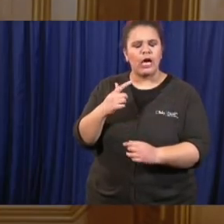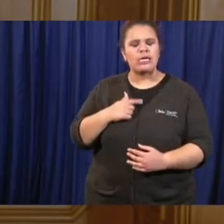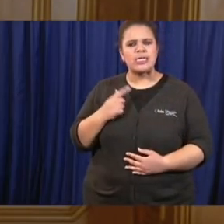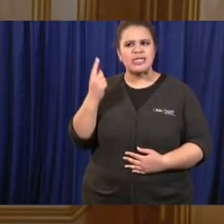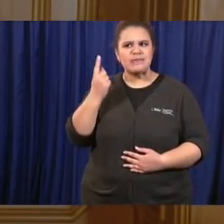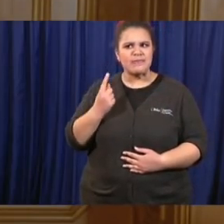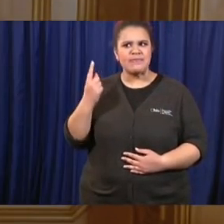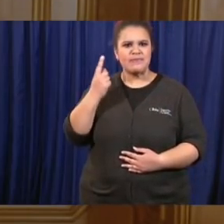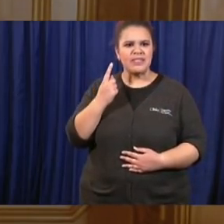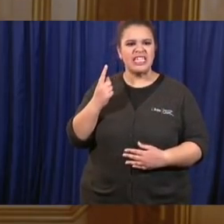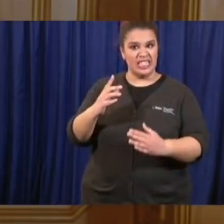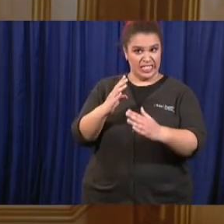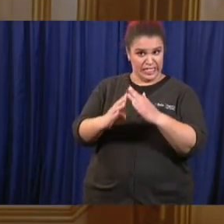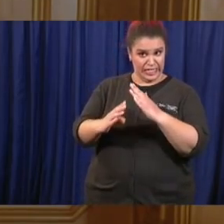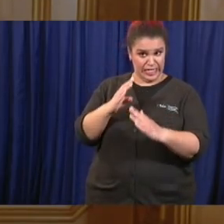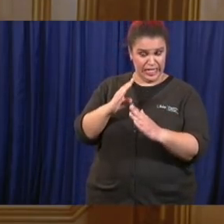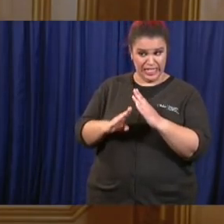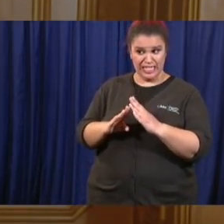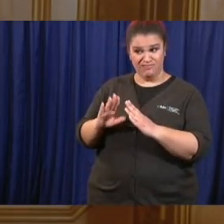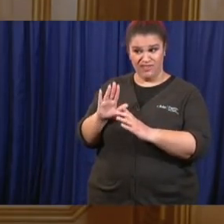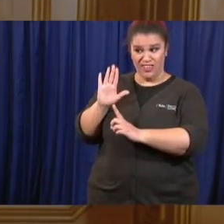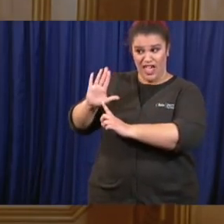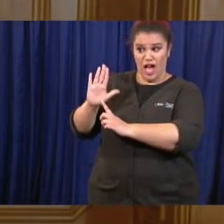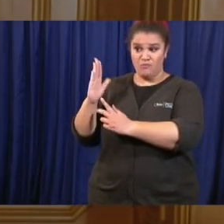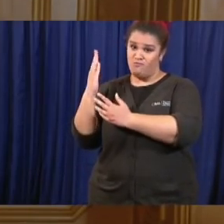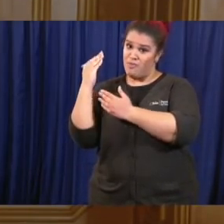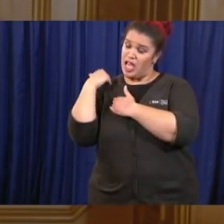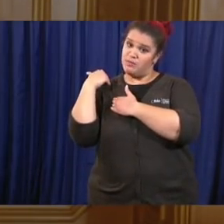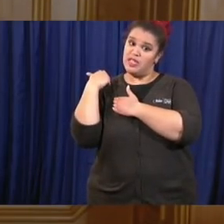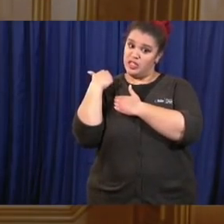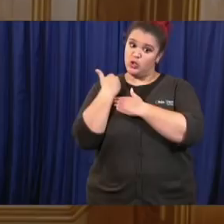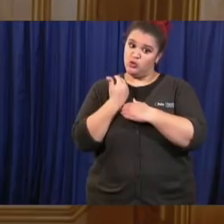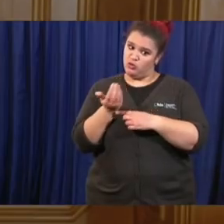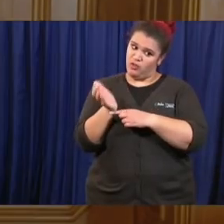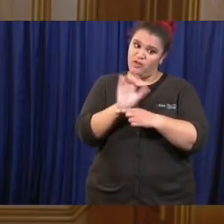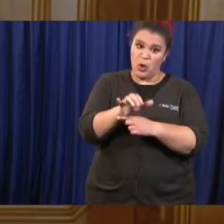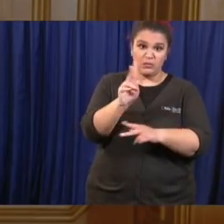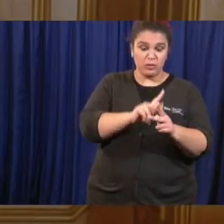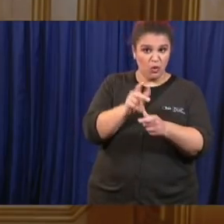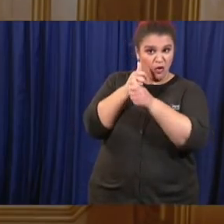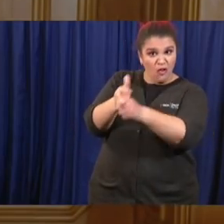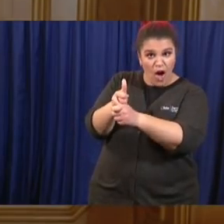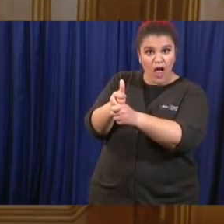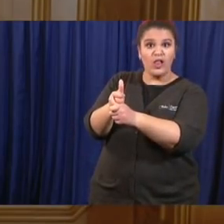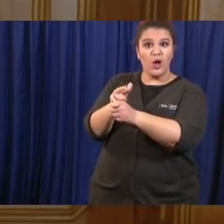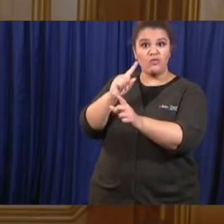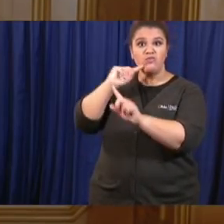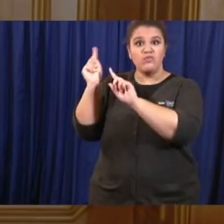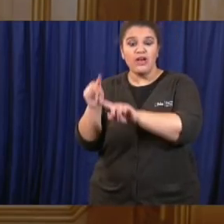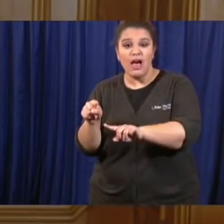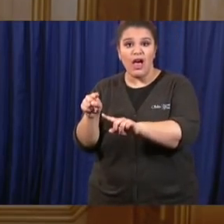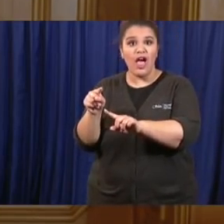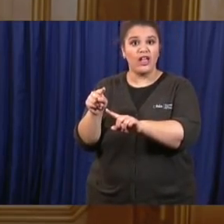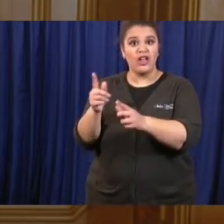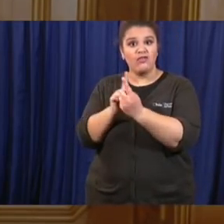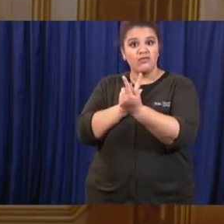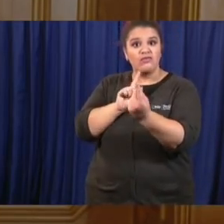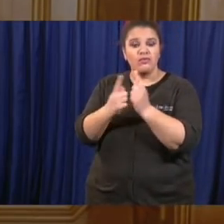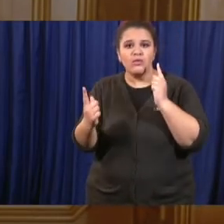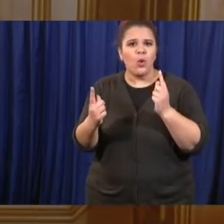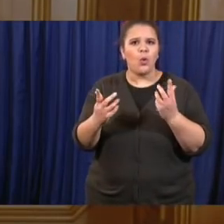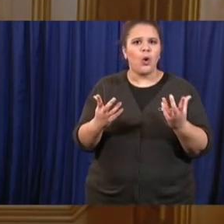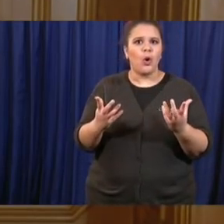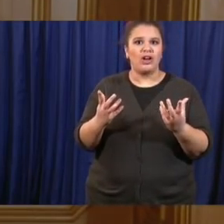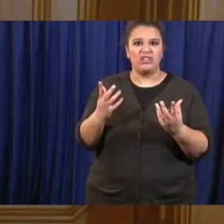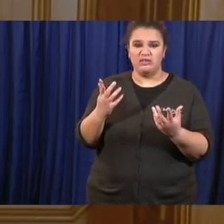to enforce those and make arrests if deemed necessary, and if so, how you recommend cities go about that. Well, the